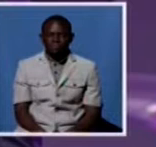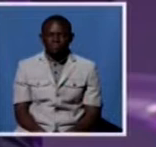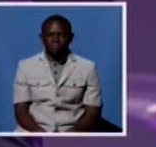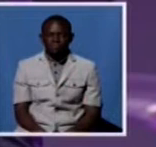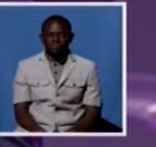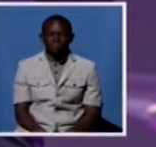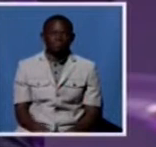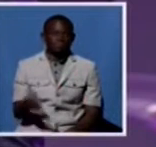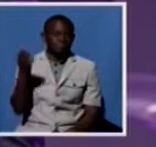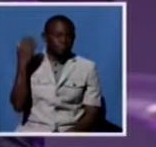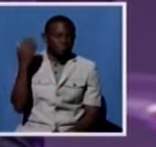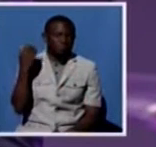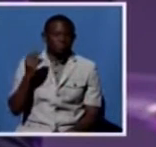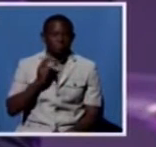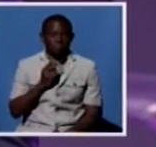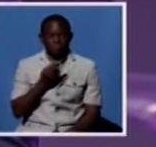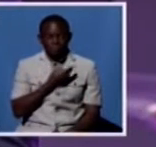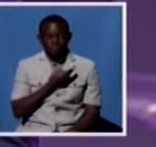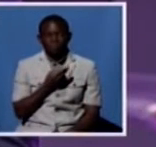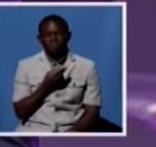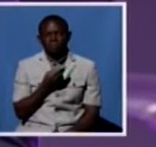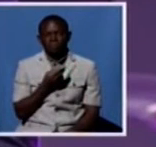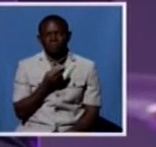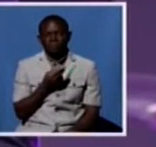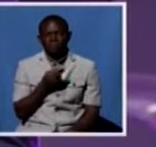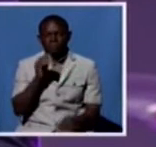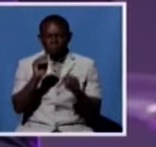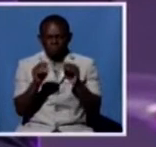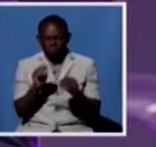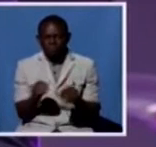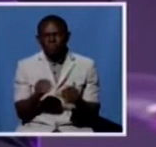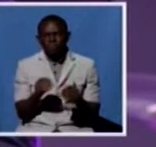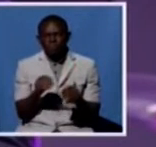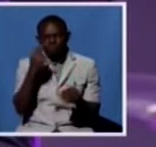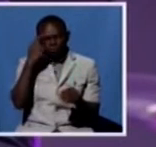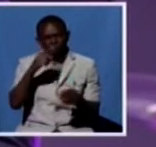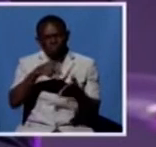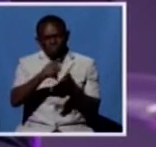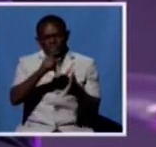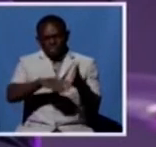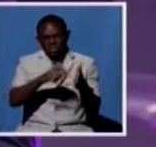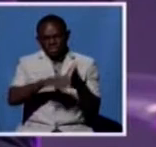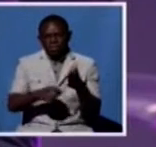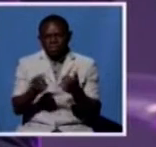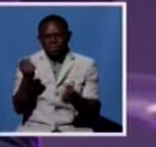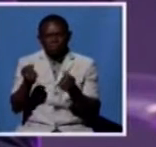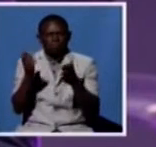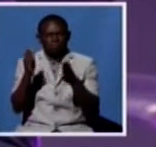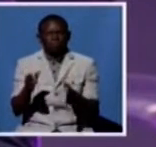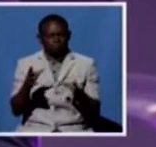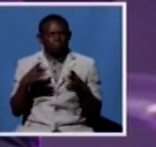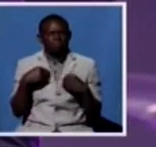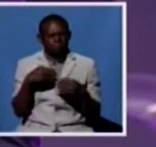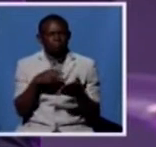we're doing the user acceptance test, motorists were willing to pay. What they were saying was that we've seen this in